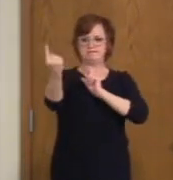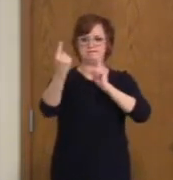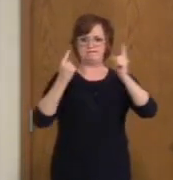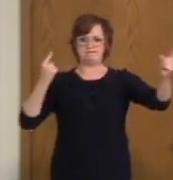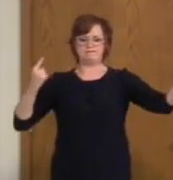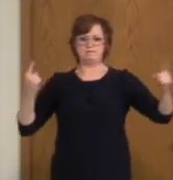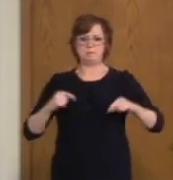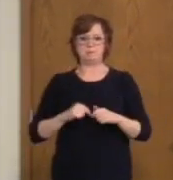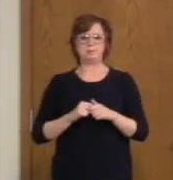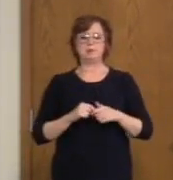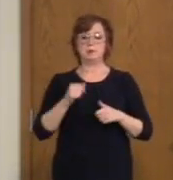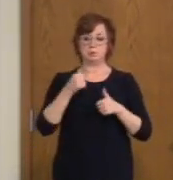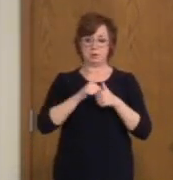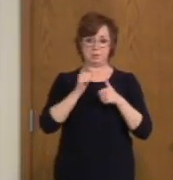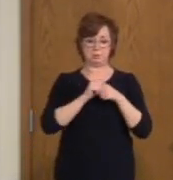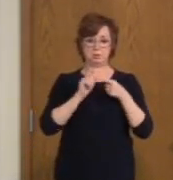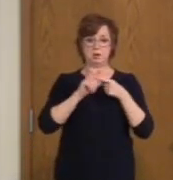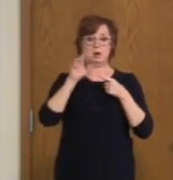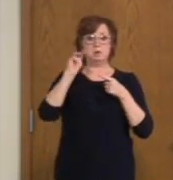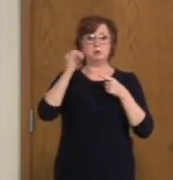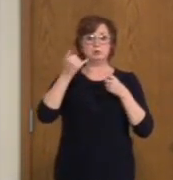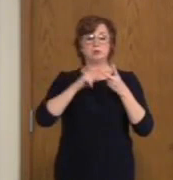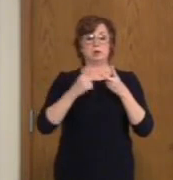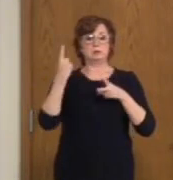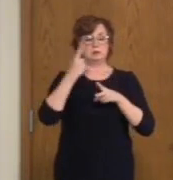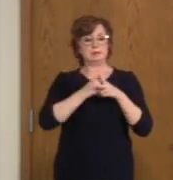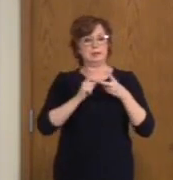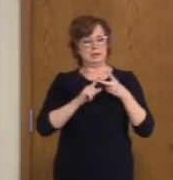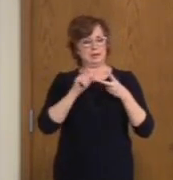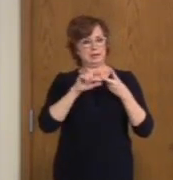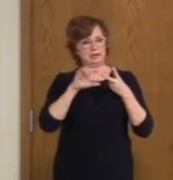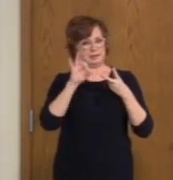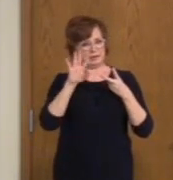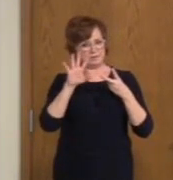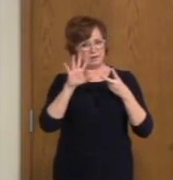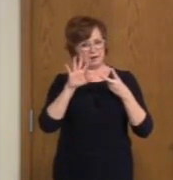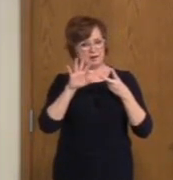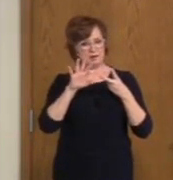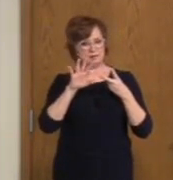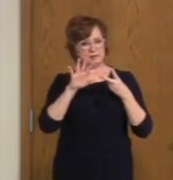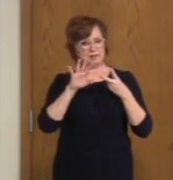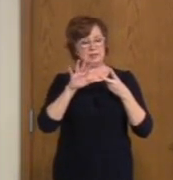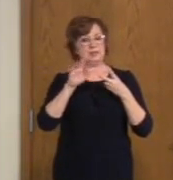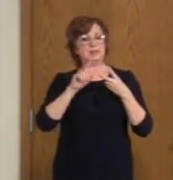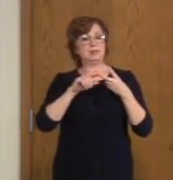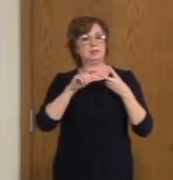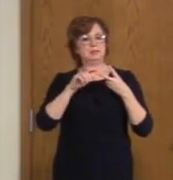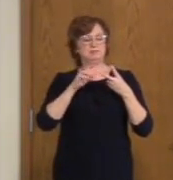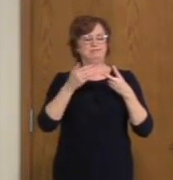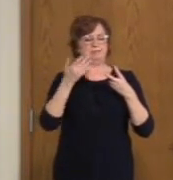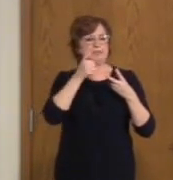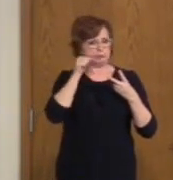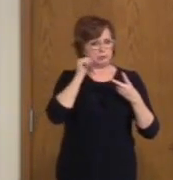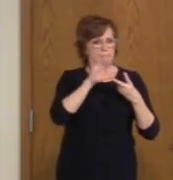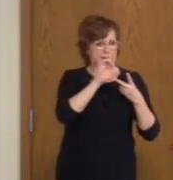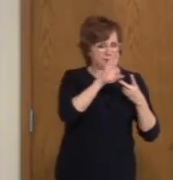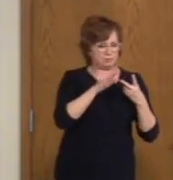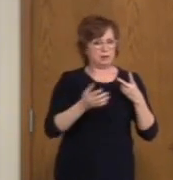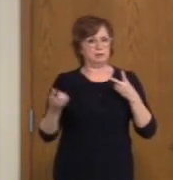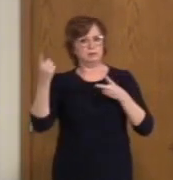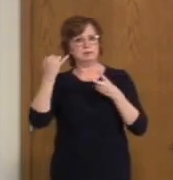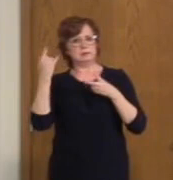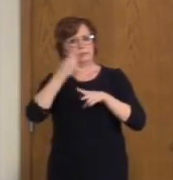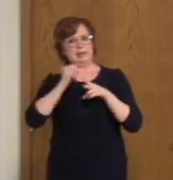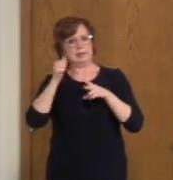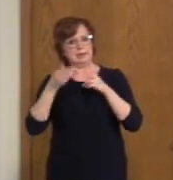that 95 active cases, 10 new cases today for a population that's a quarter of the size of Regina. Again, very concerning, not